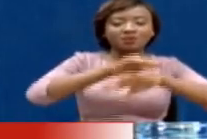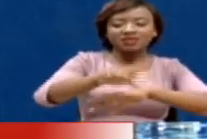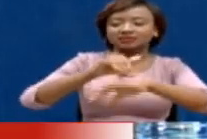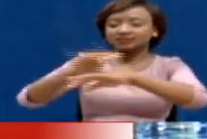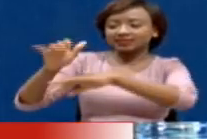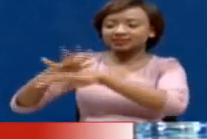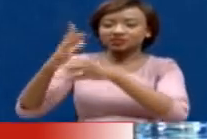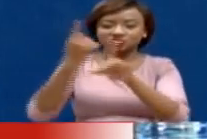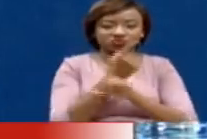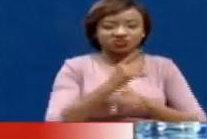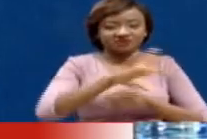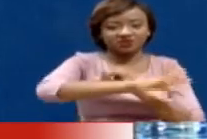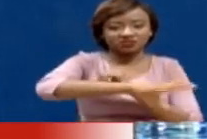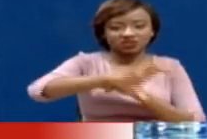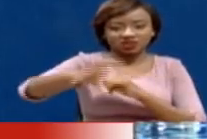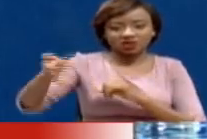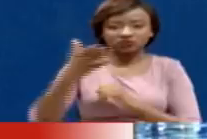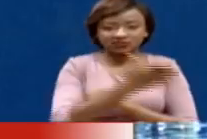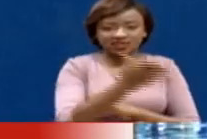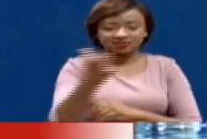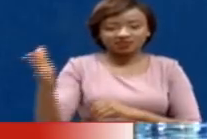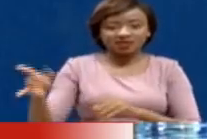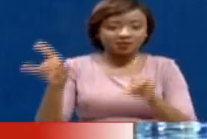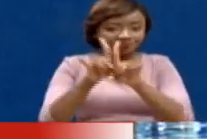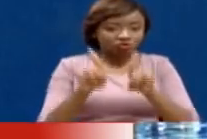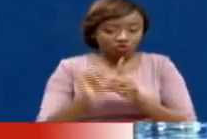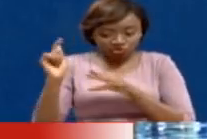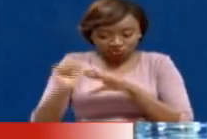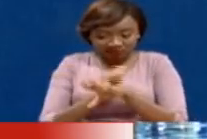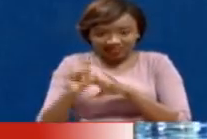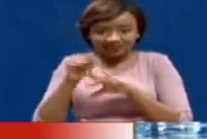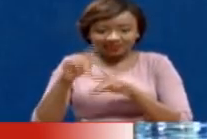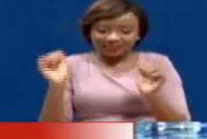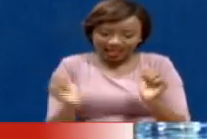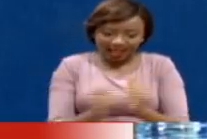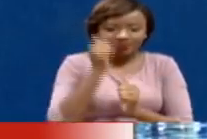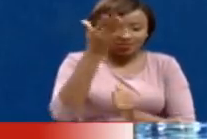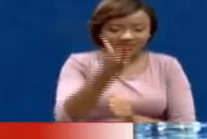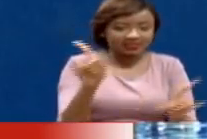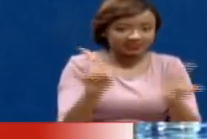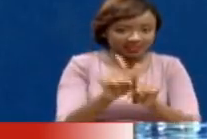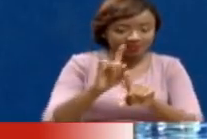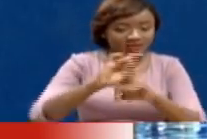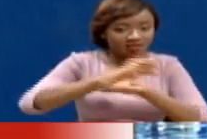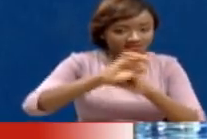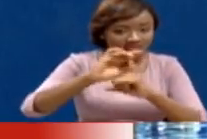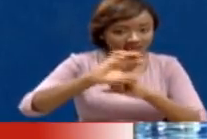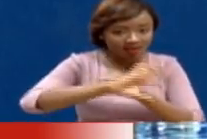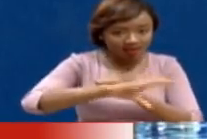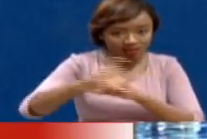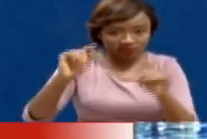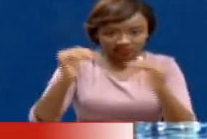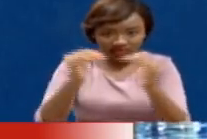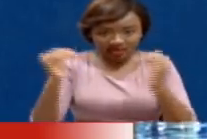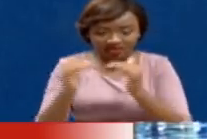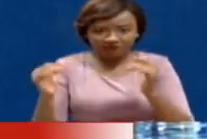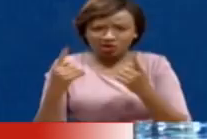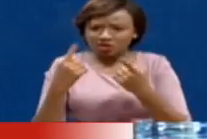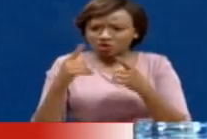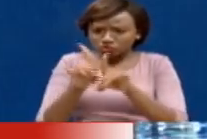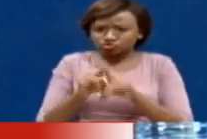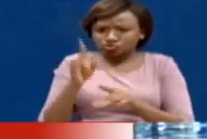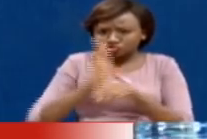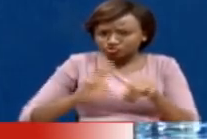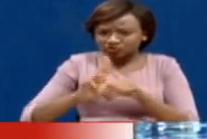counties. Of course, the training is also happening at the county level and also at the community level, using even the community